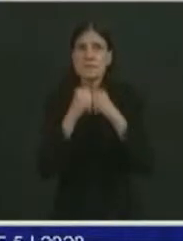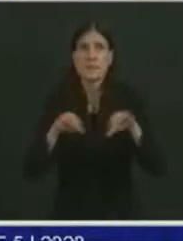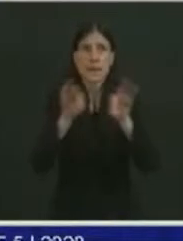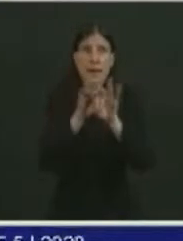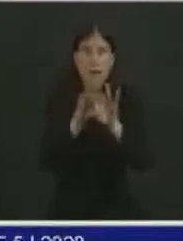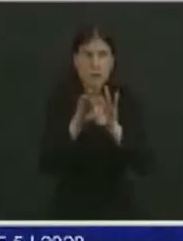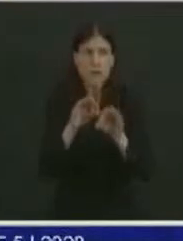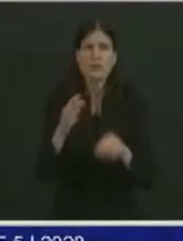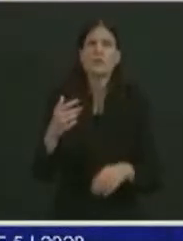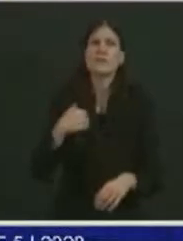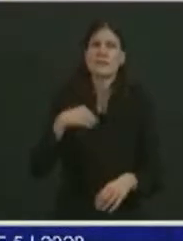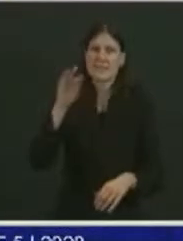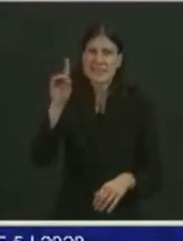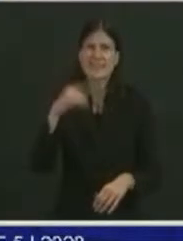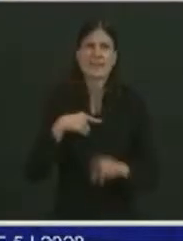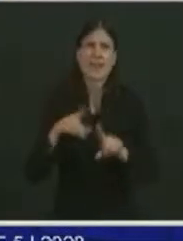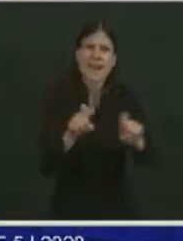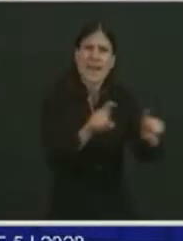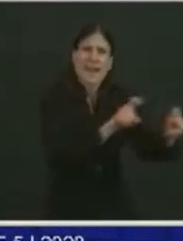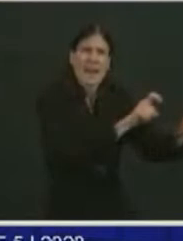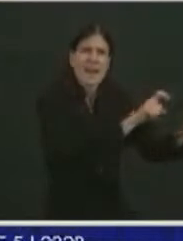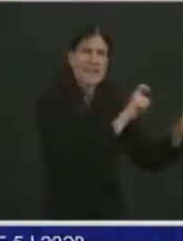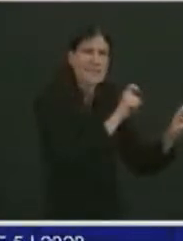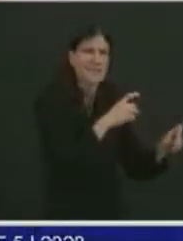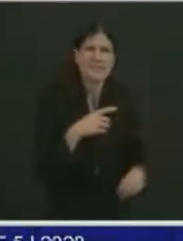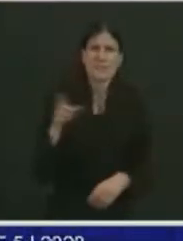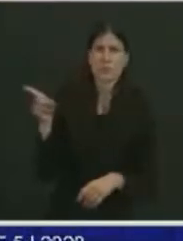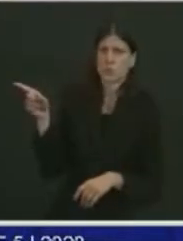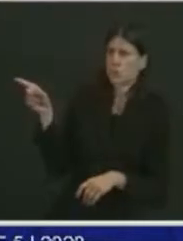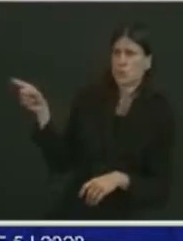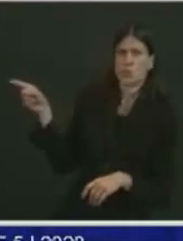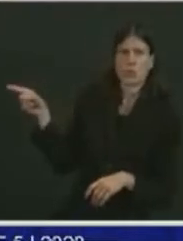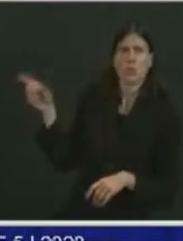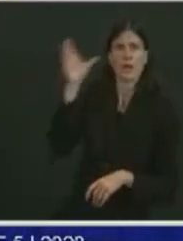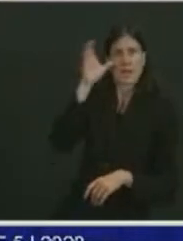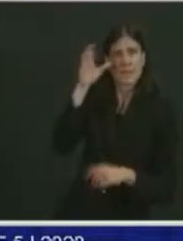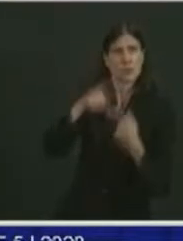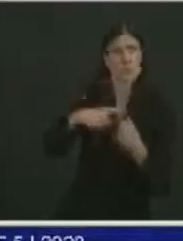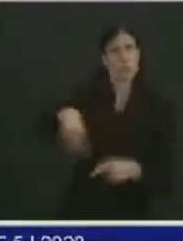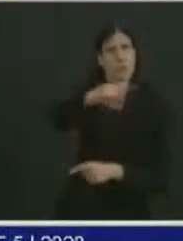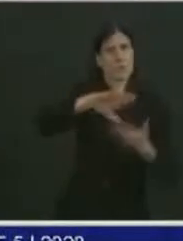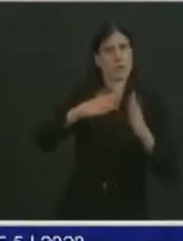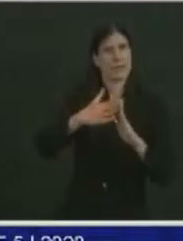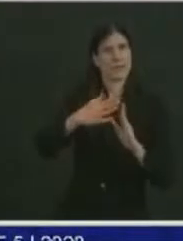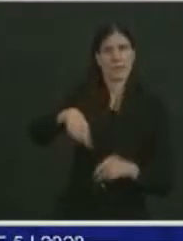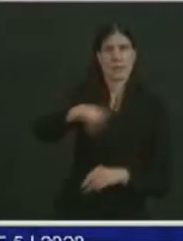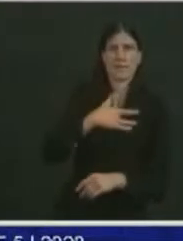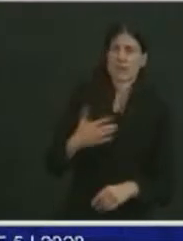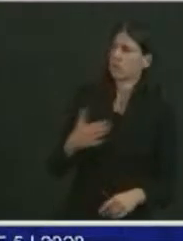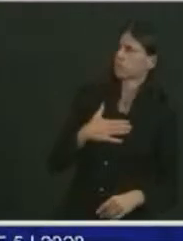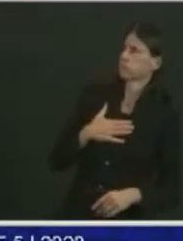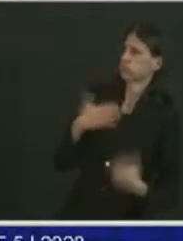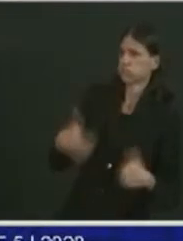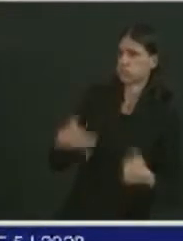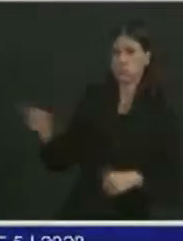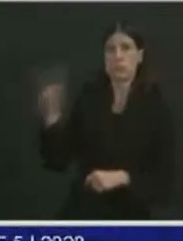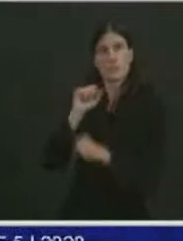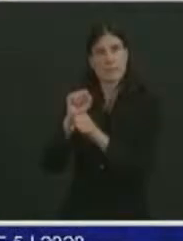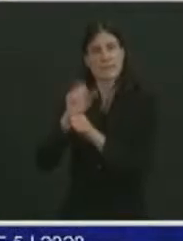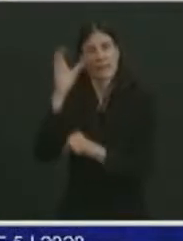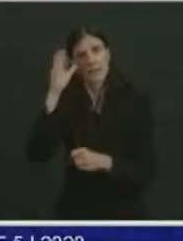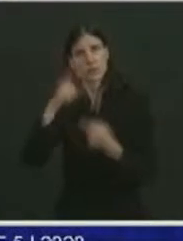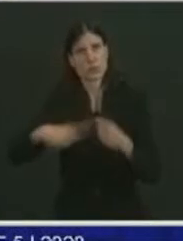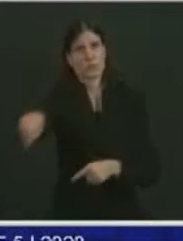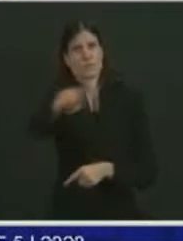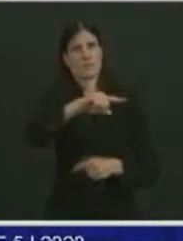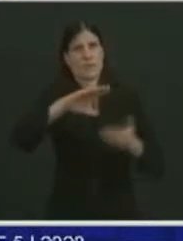you listening to them and getting a sense of their perspective. Mm-hmm. In your conversations with them, you touched on it, but what really stood out